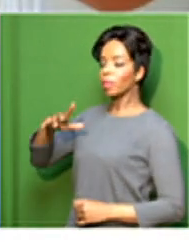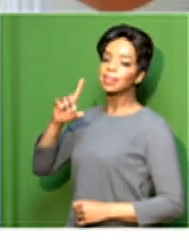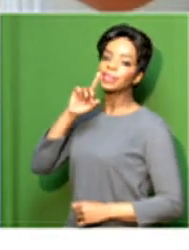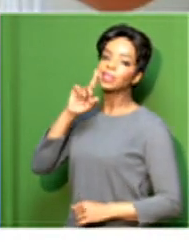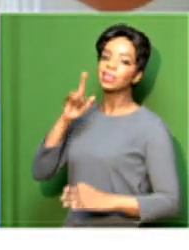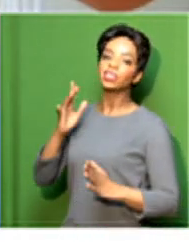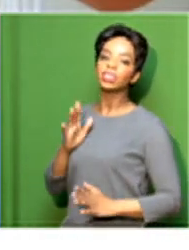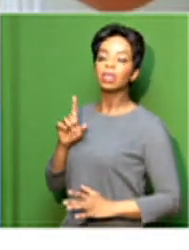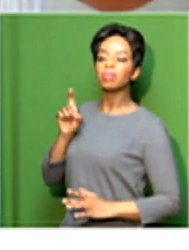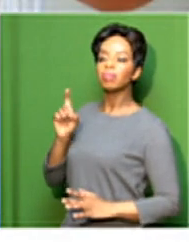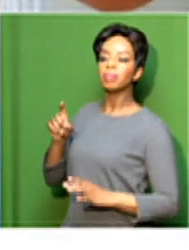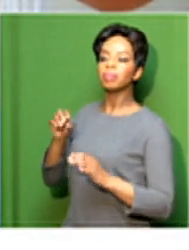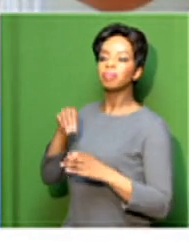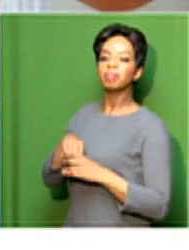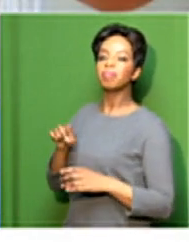documentary feature. What inspired it?